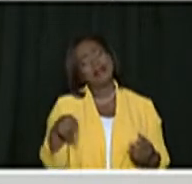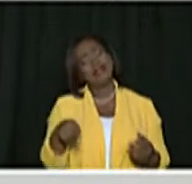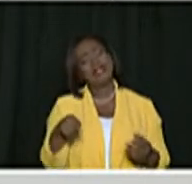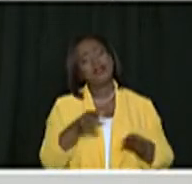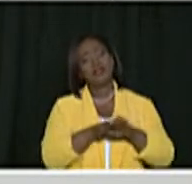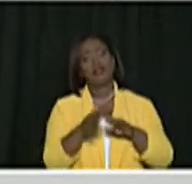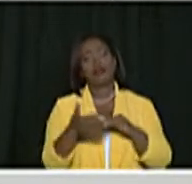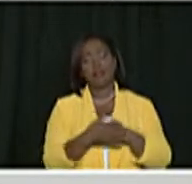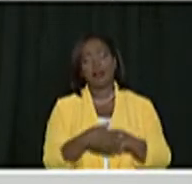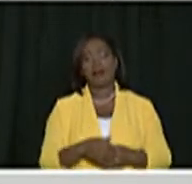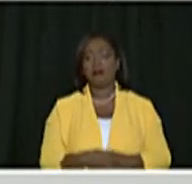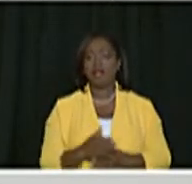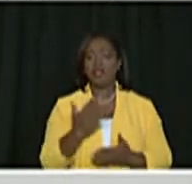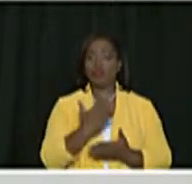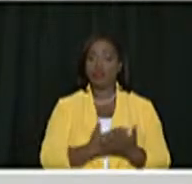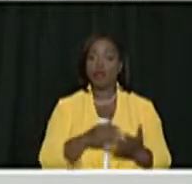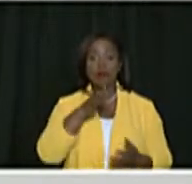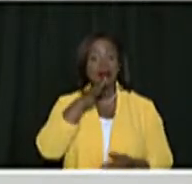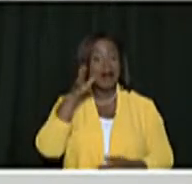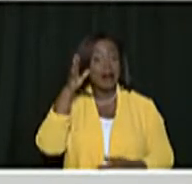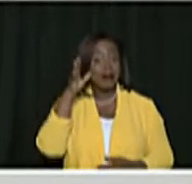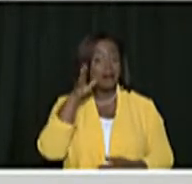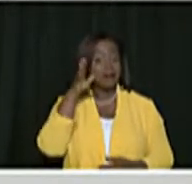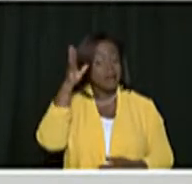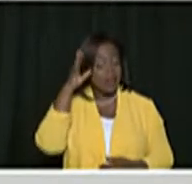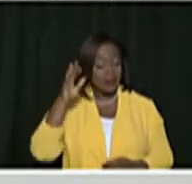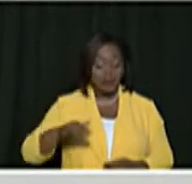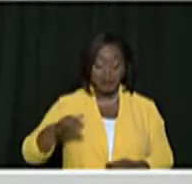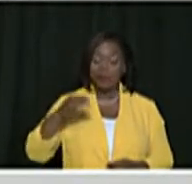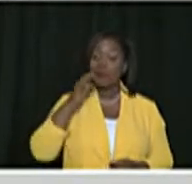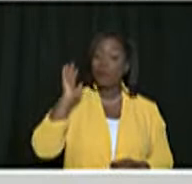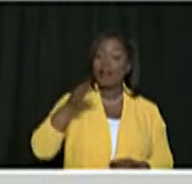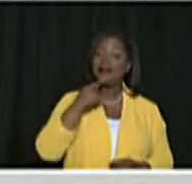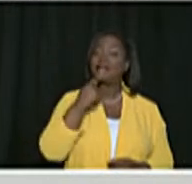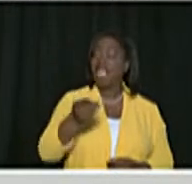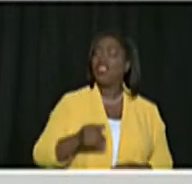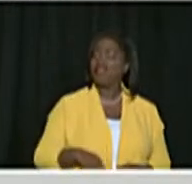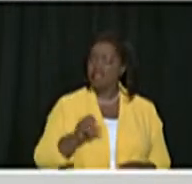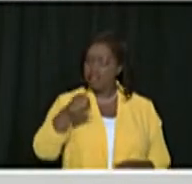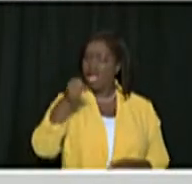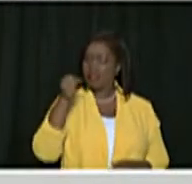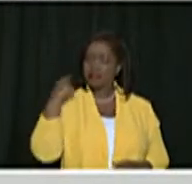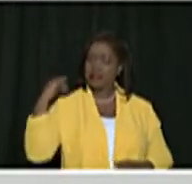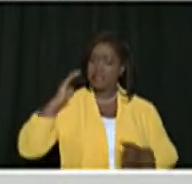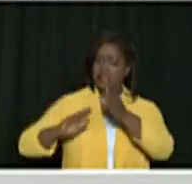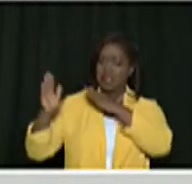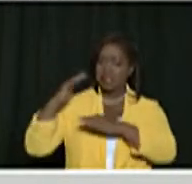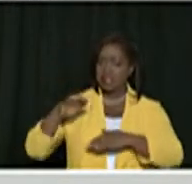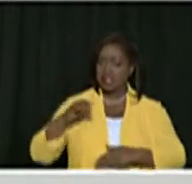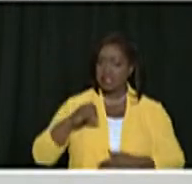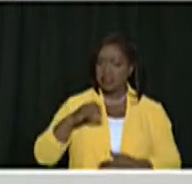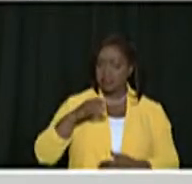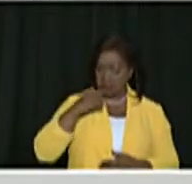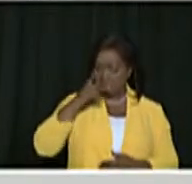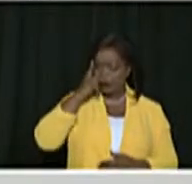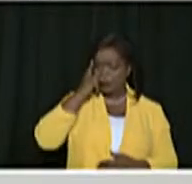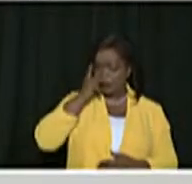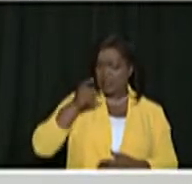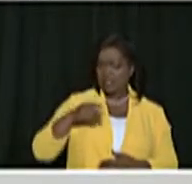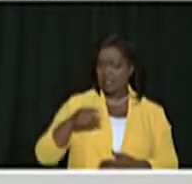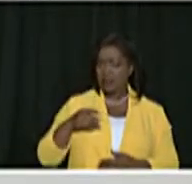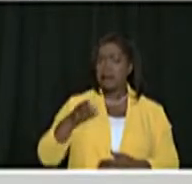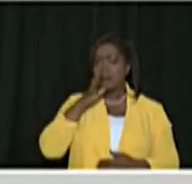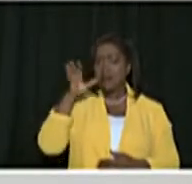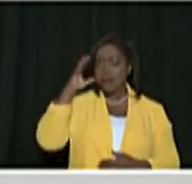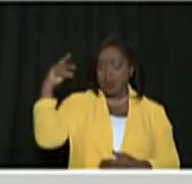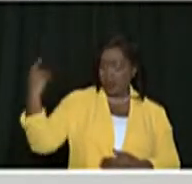you that, yeah, they got a whipping or two, and it didn't do them anything wrong, and they didn't see that